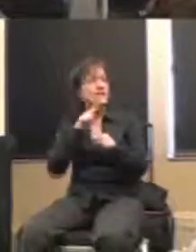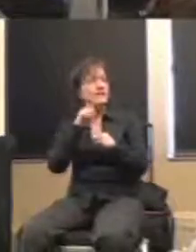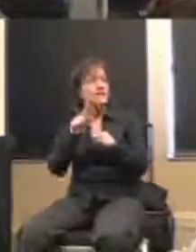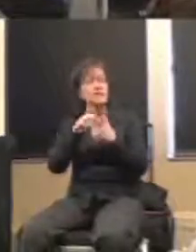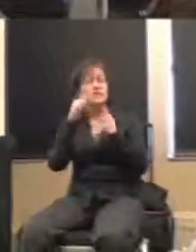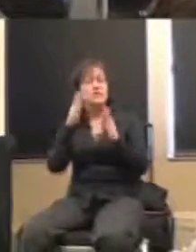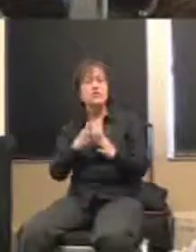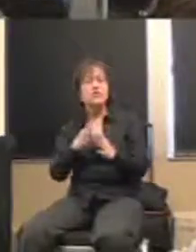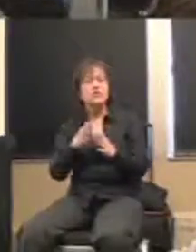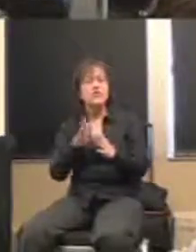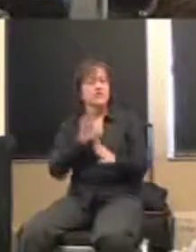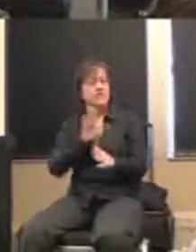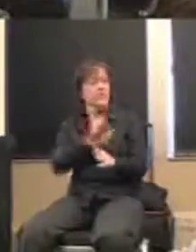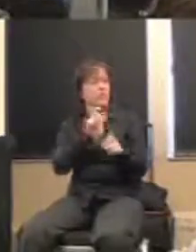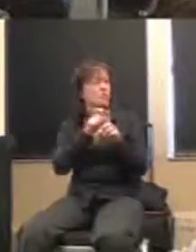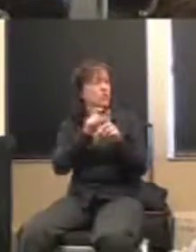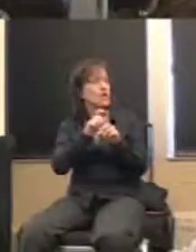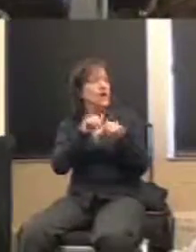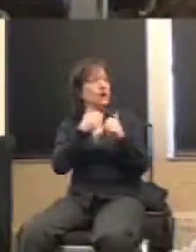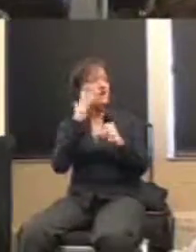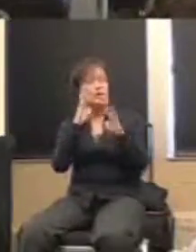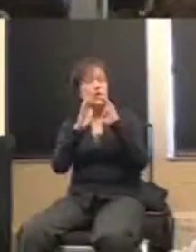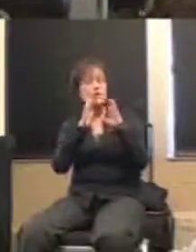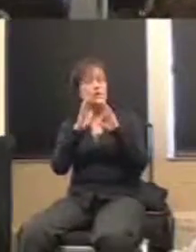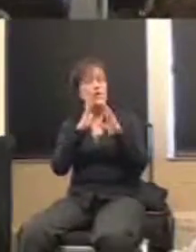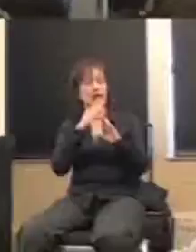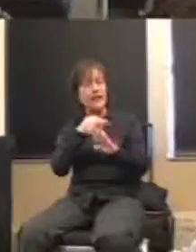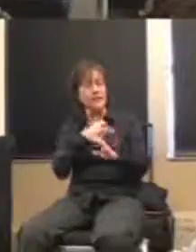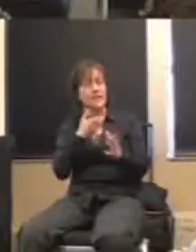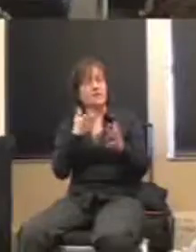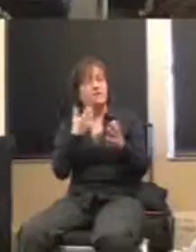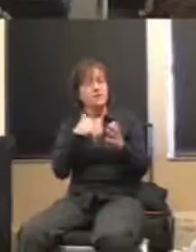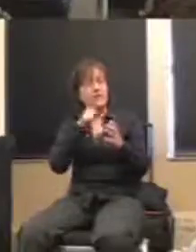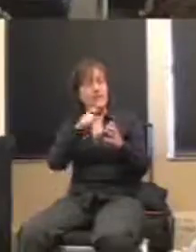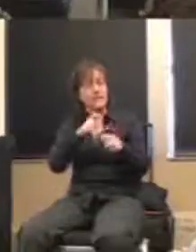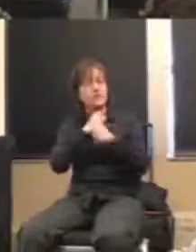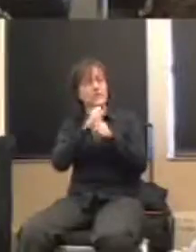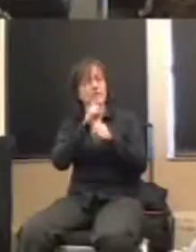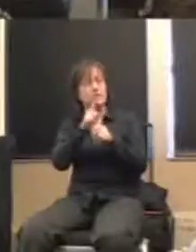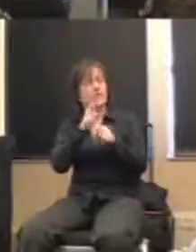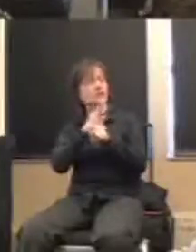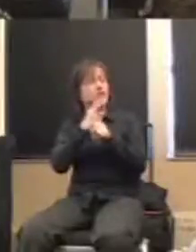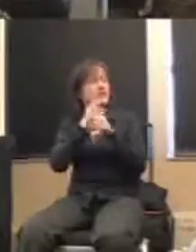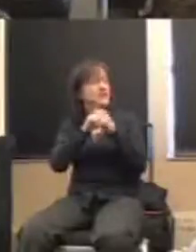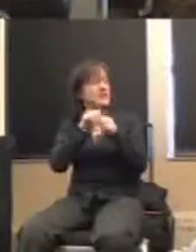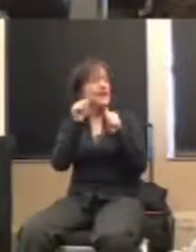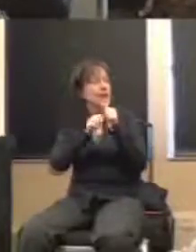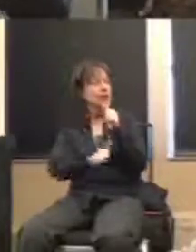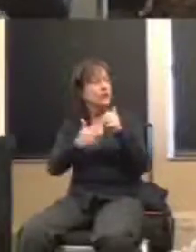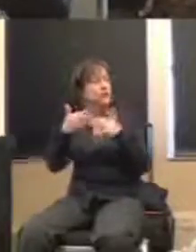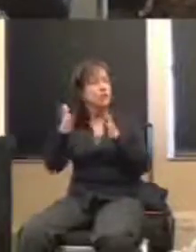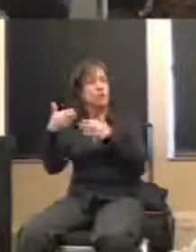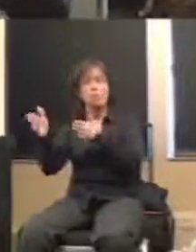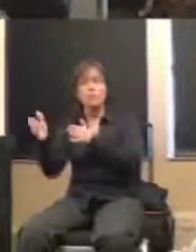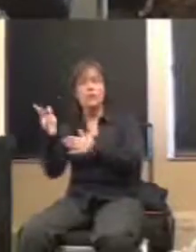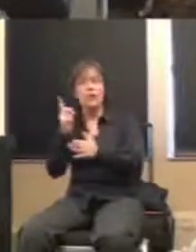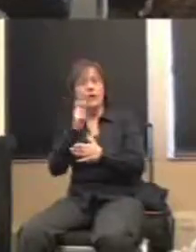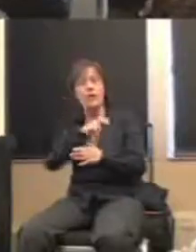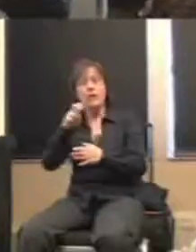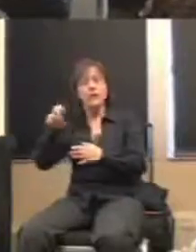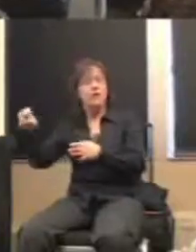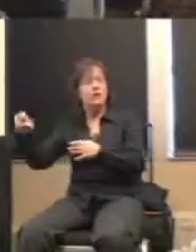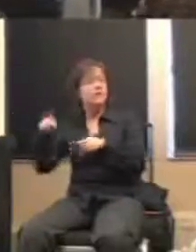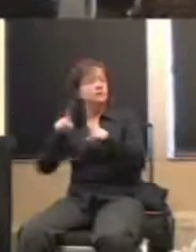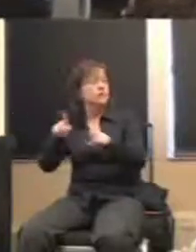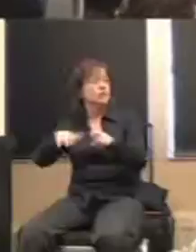student's words. This is how they're going to communicate. And so we need to make sure that it's used in every environment throughout the